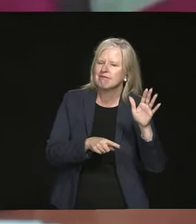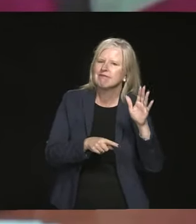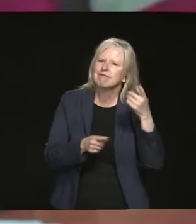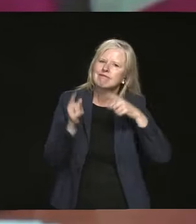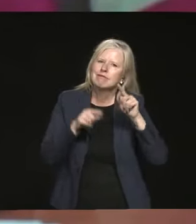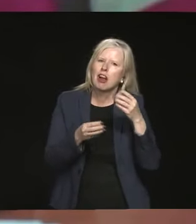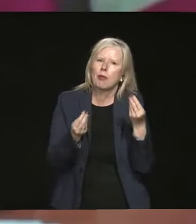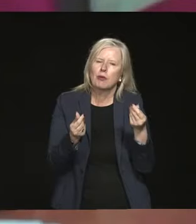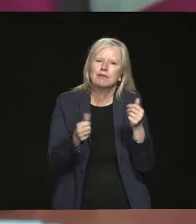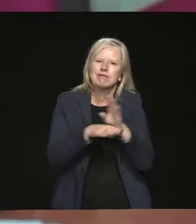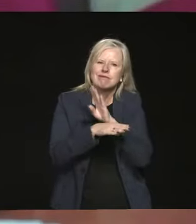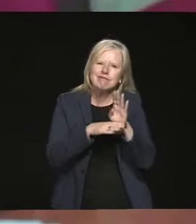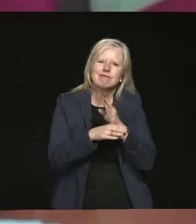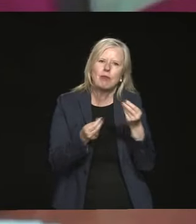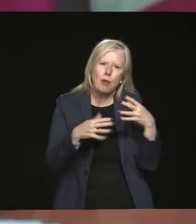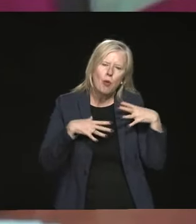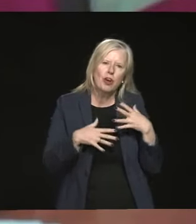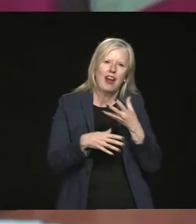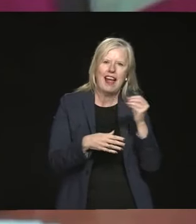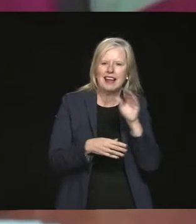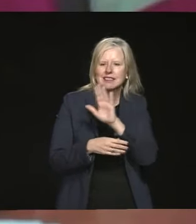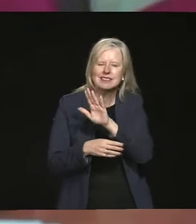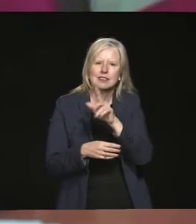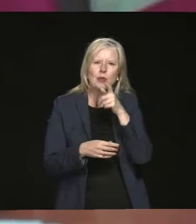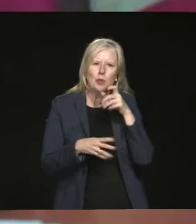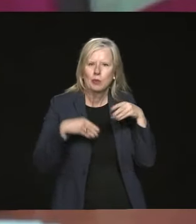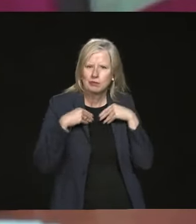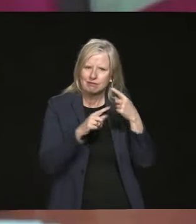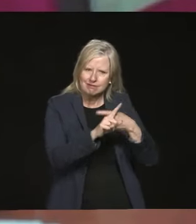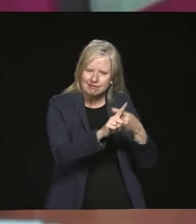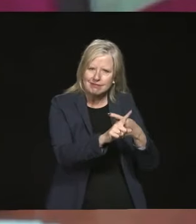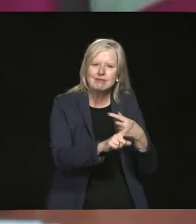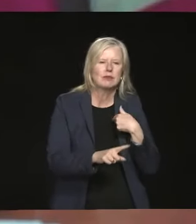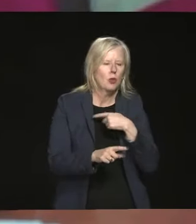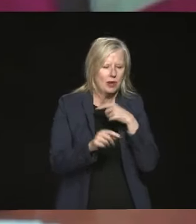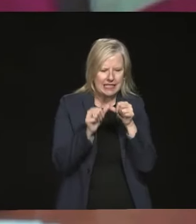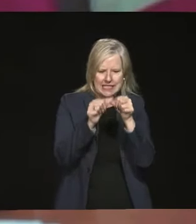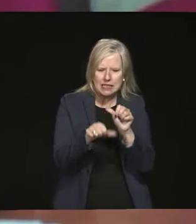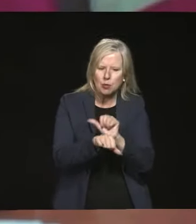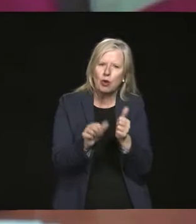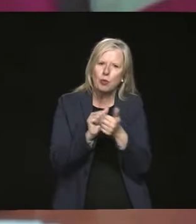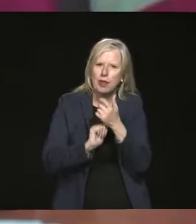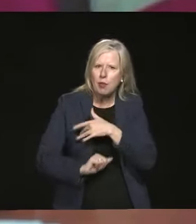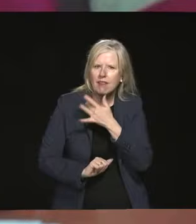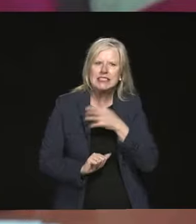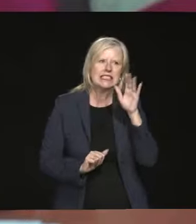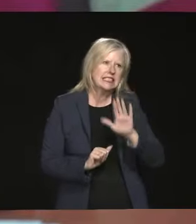continue to work with provinces and territories on this proposal to ensure that we can enhance support for